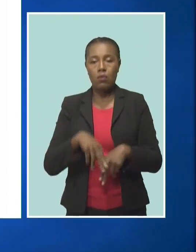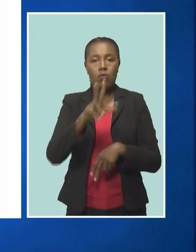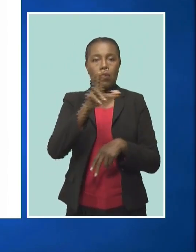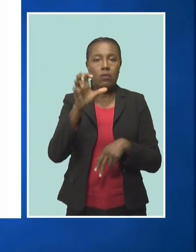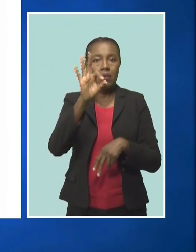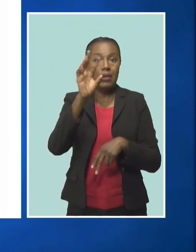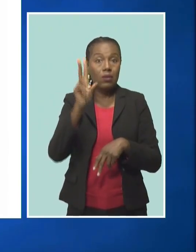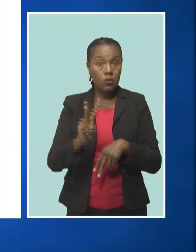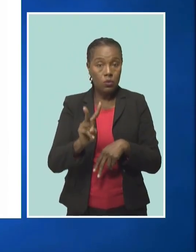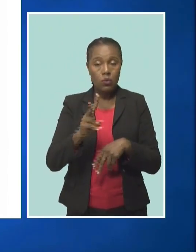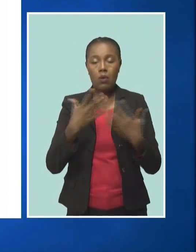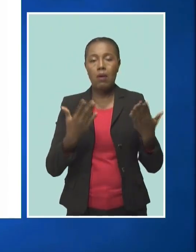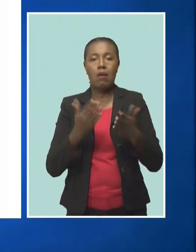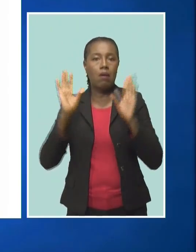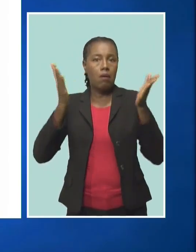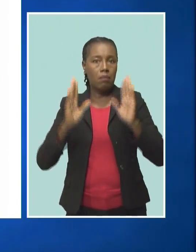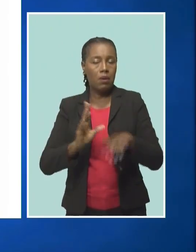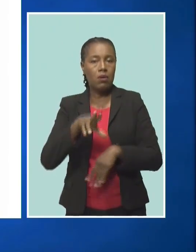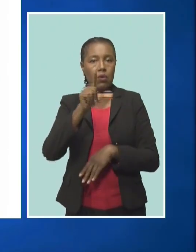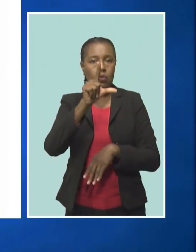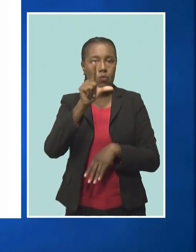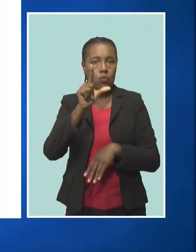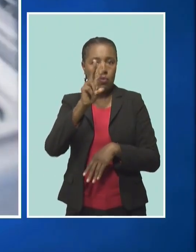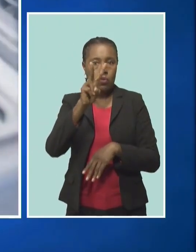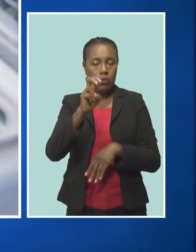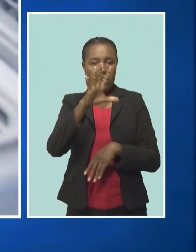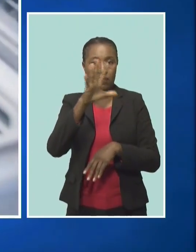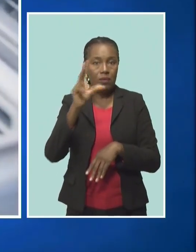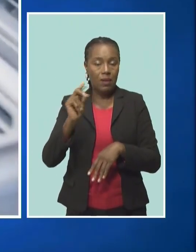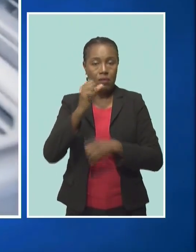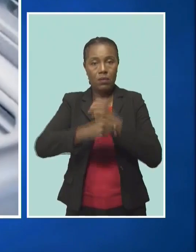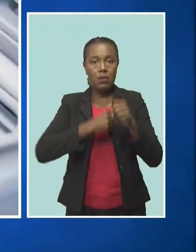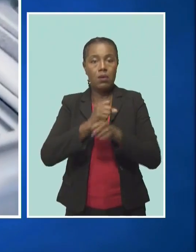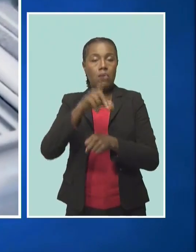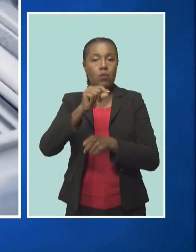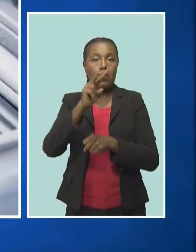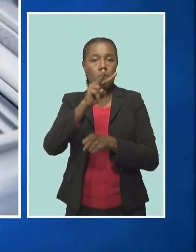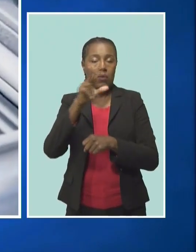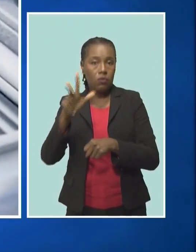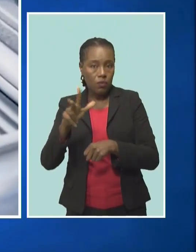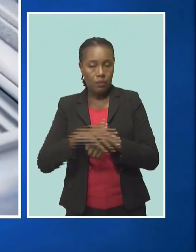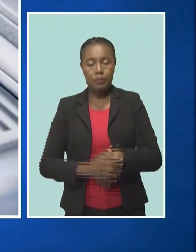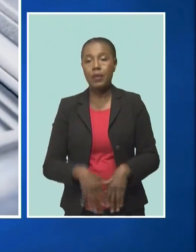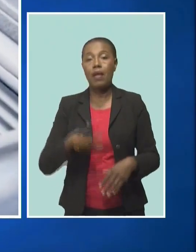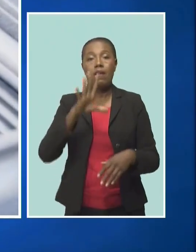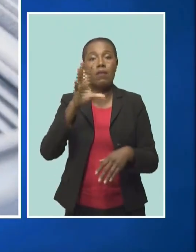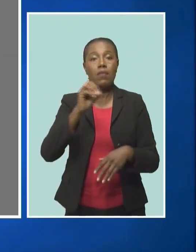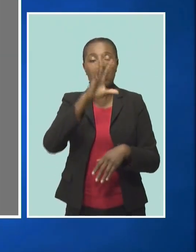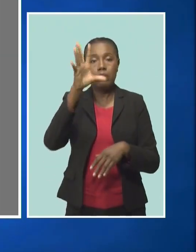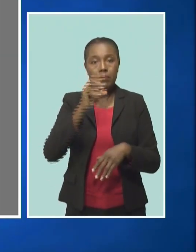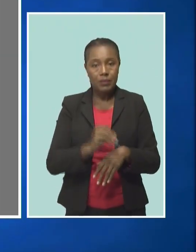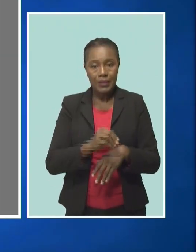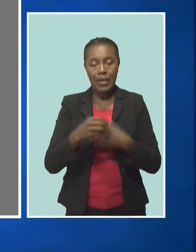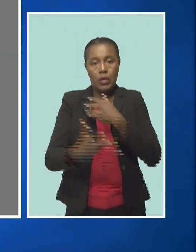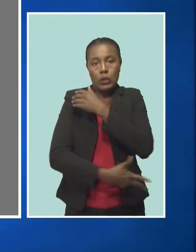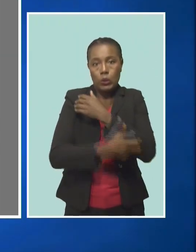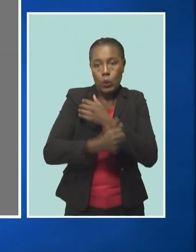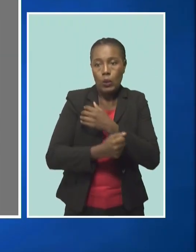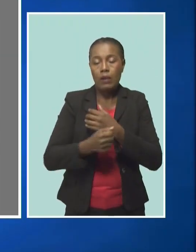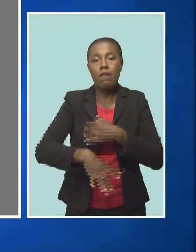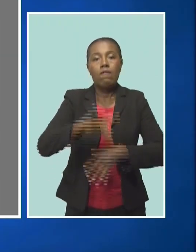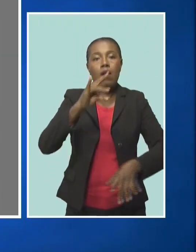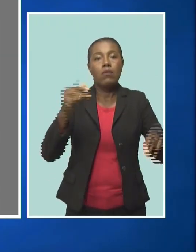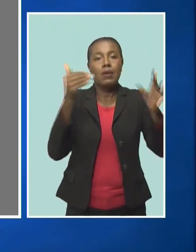incidents compared to 257 in 2023. Only 50% of vehicles stolen for the year were recovered. The majority